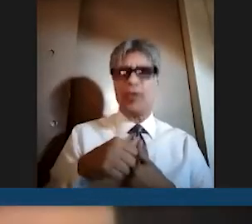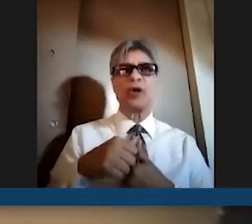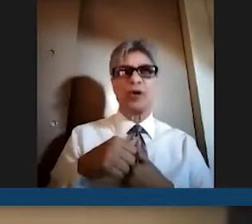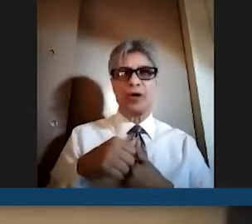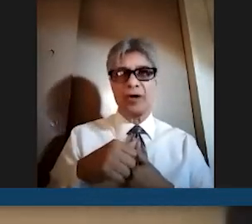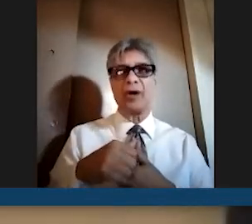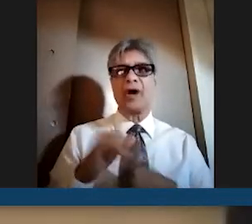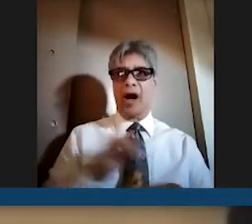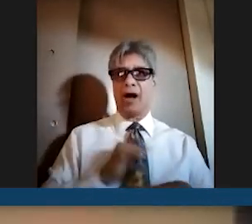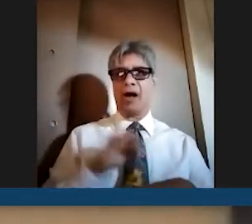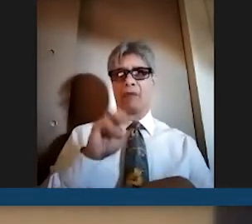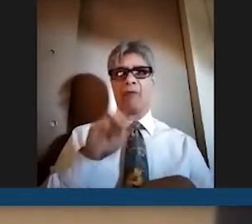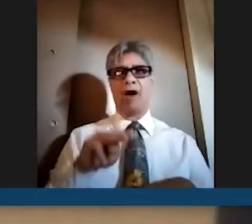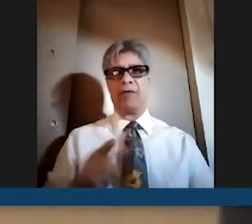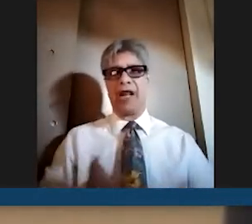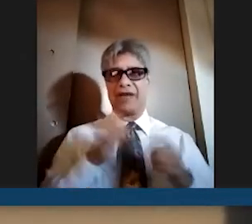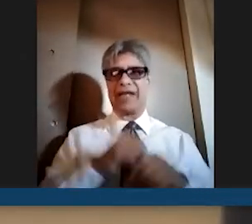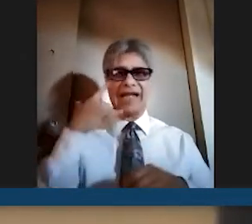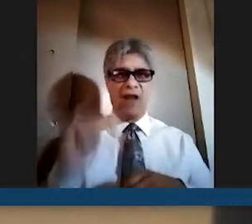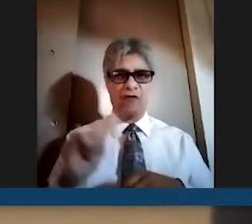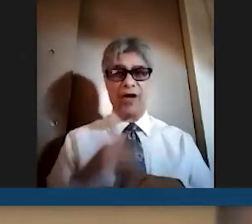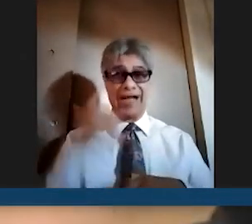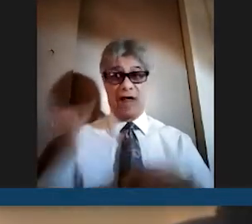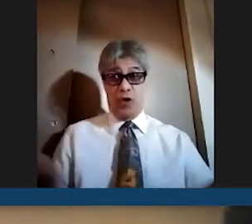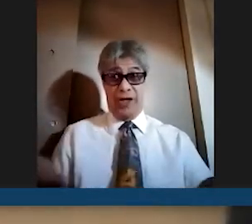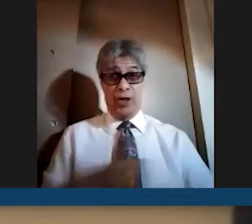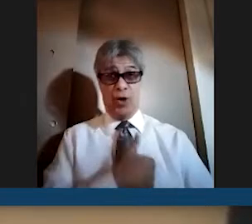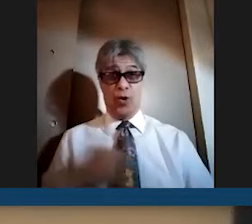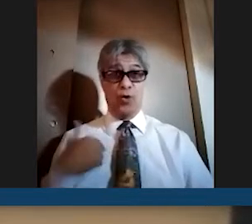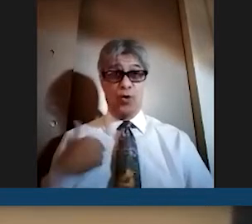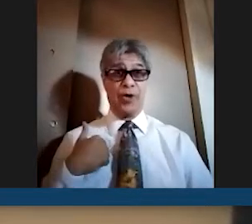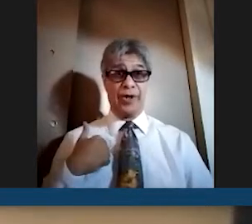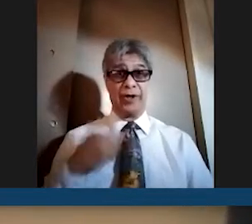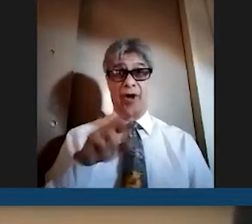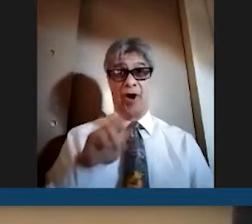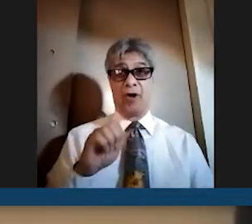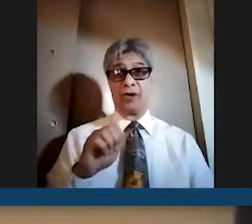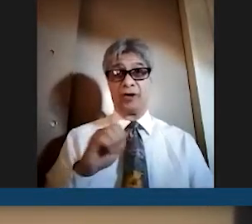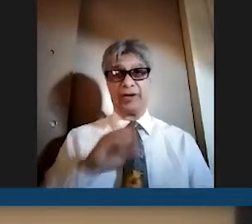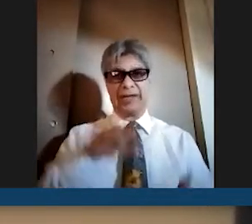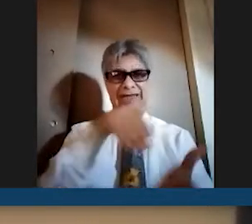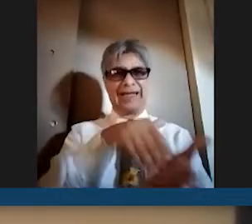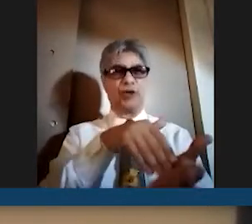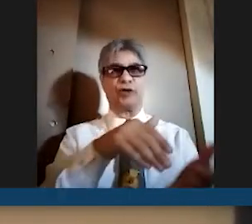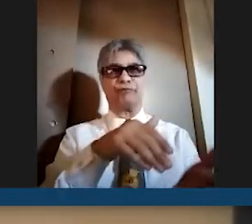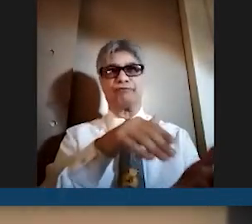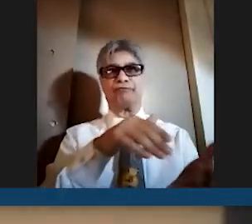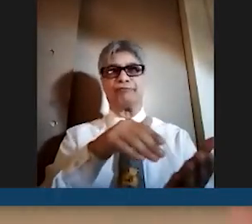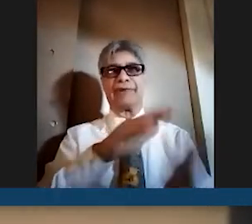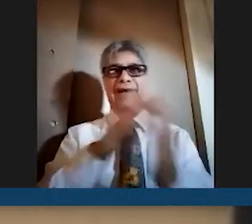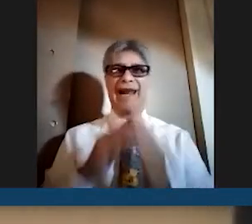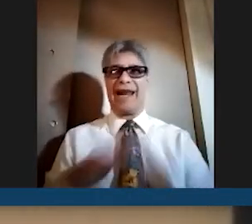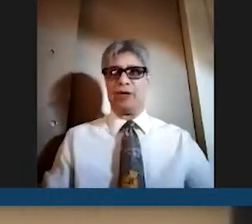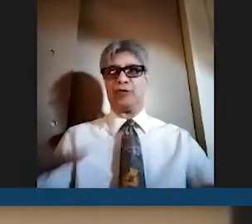in California, and in California here, we are such a diverse community throughout the entire state. And when I